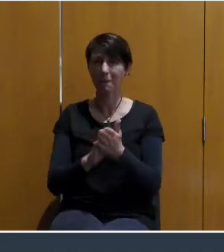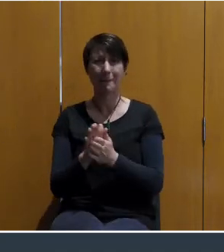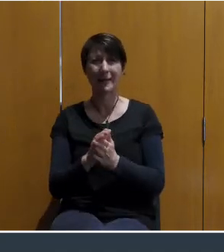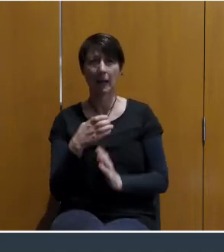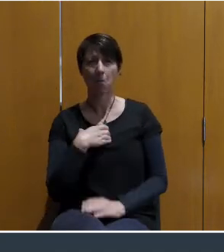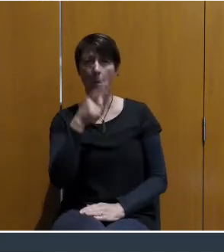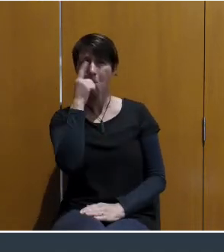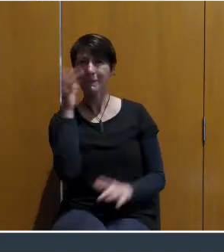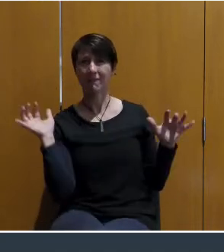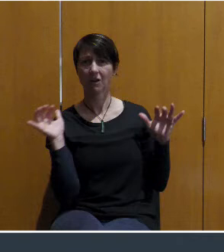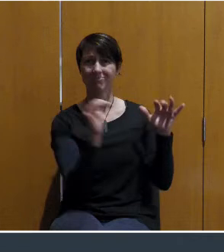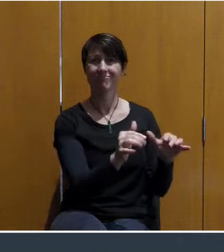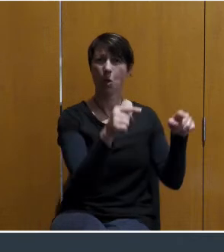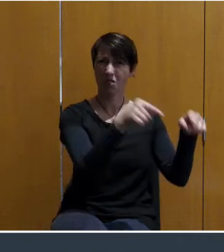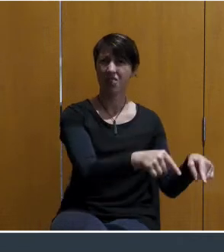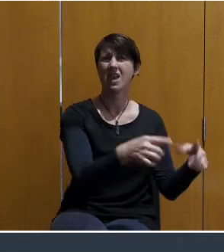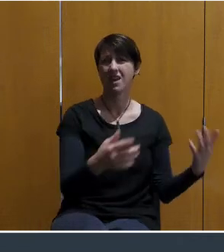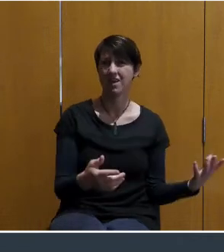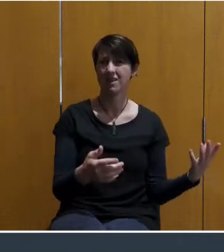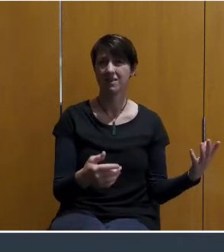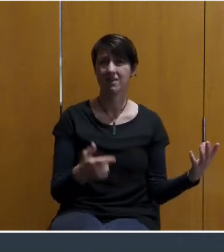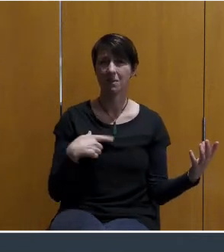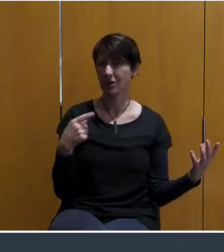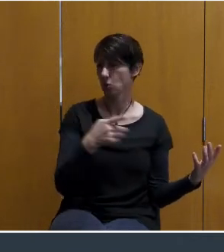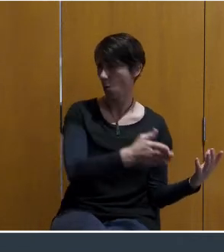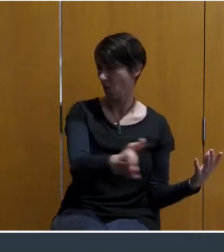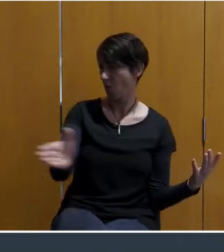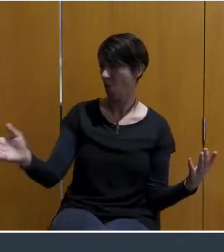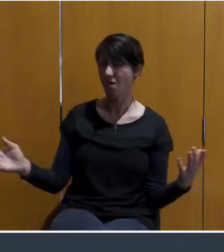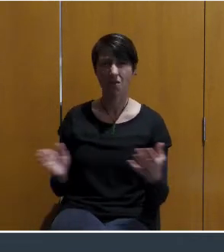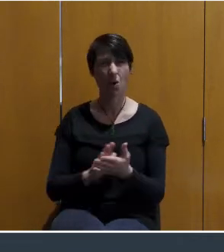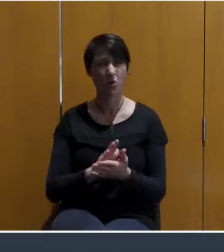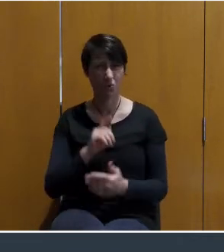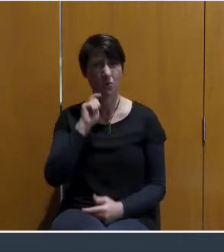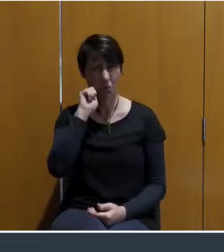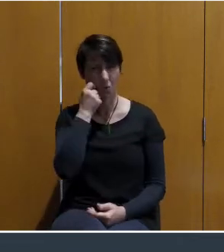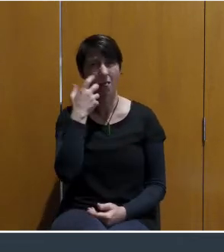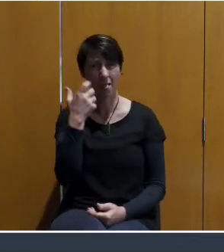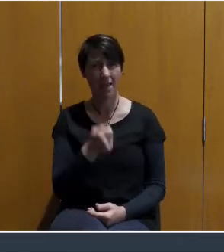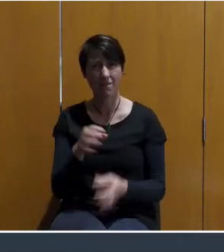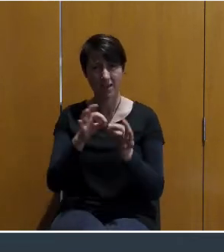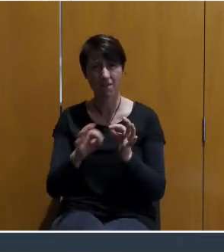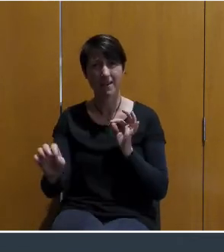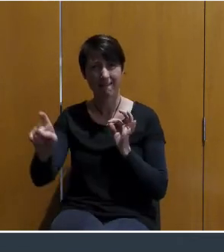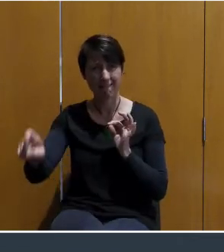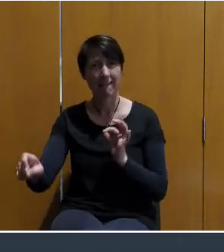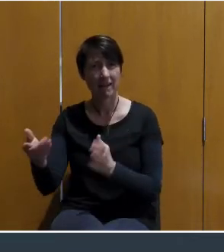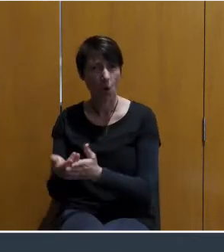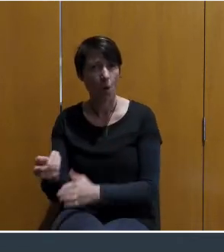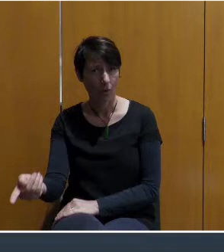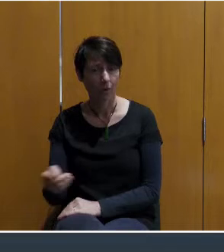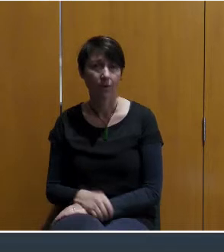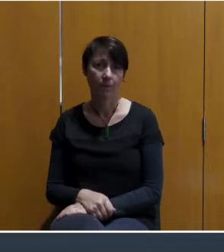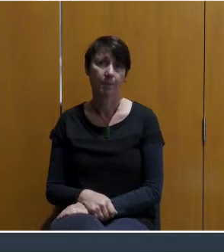by enforcing everywhere is on lead unless it is stated by Napier City Council as an